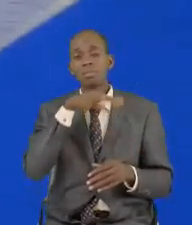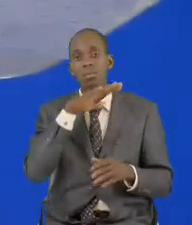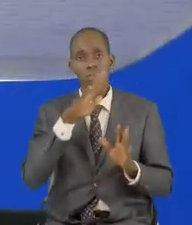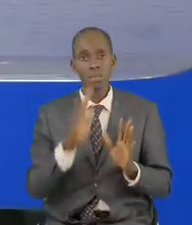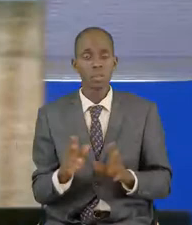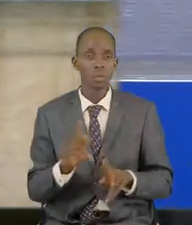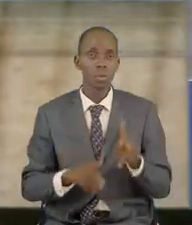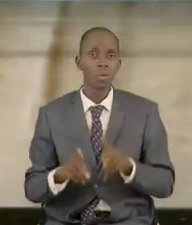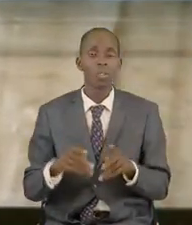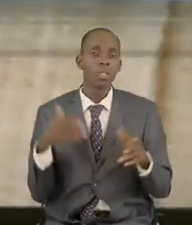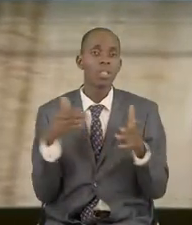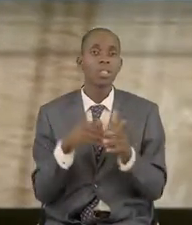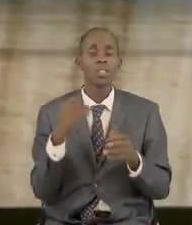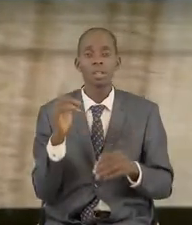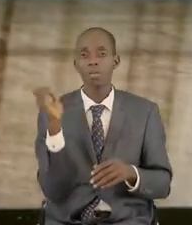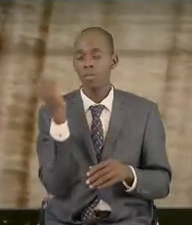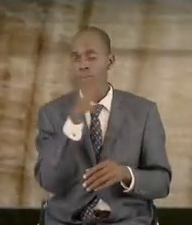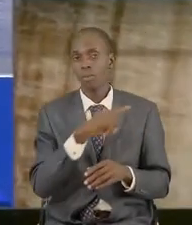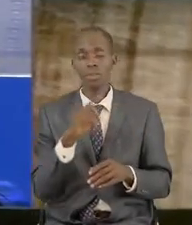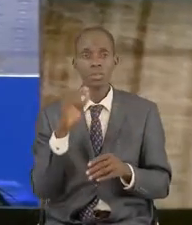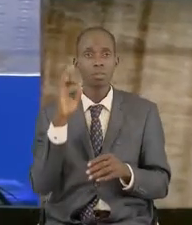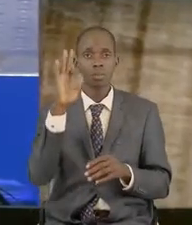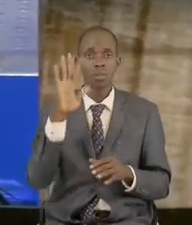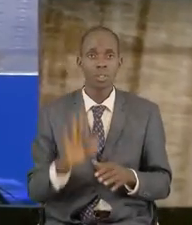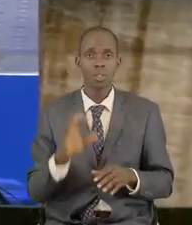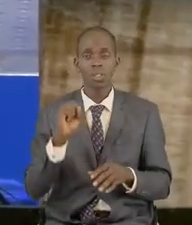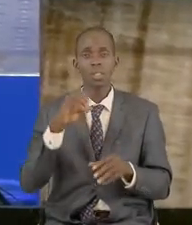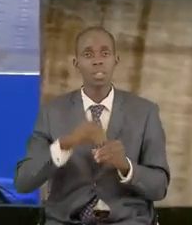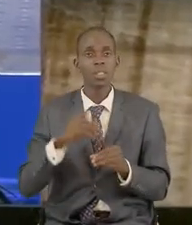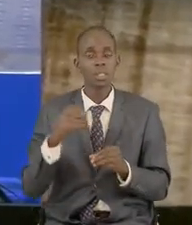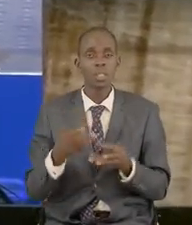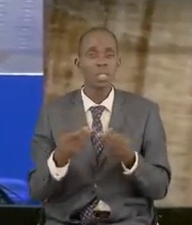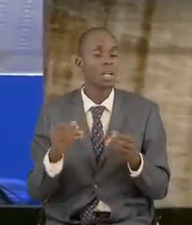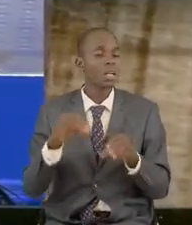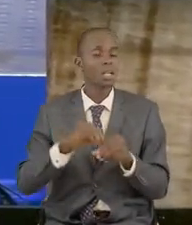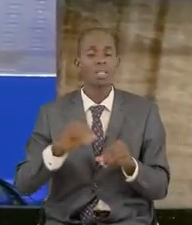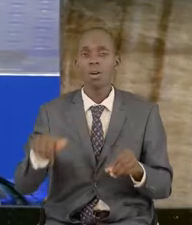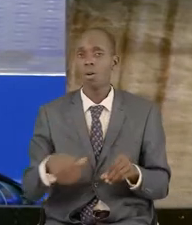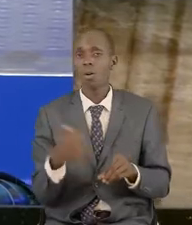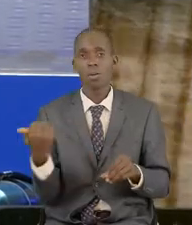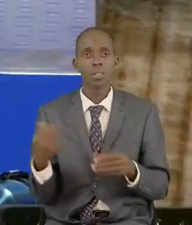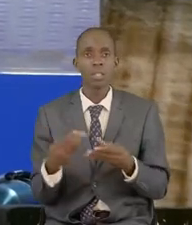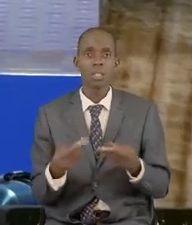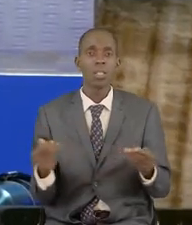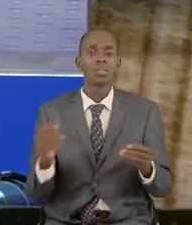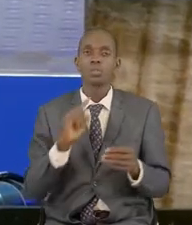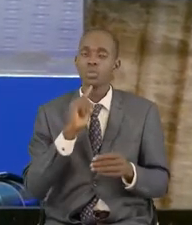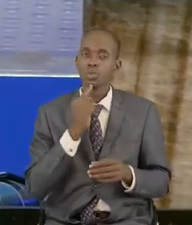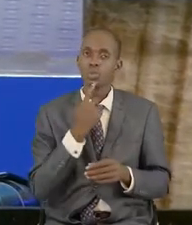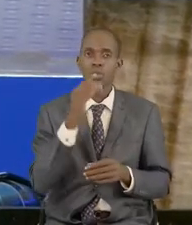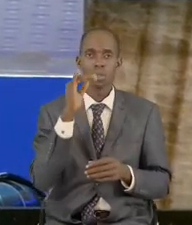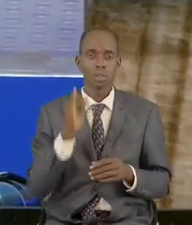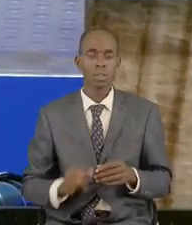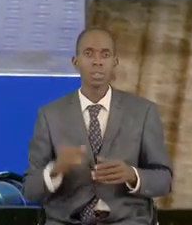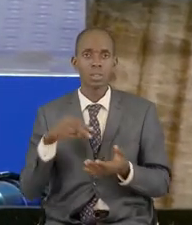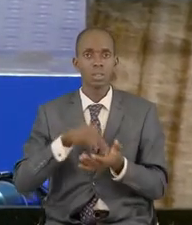the false preachers in the land, in any land, earnestly contending for the